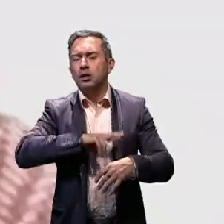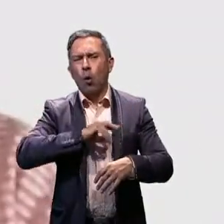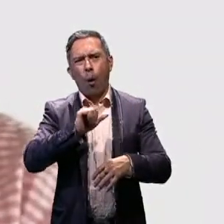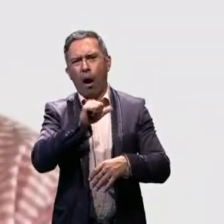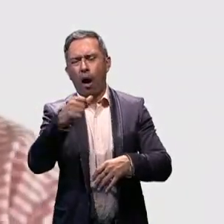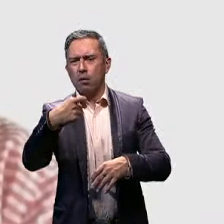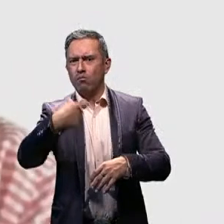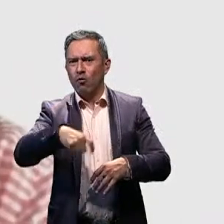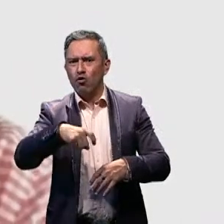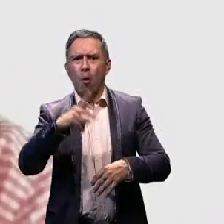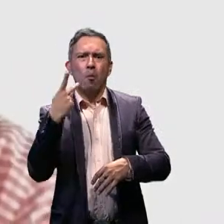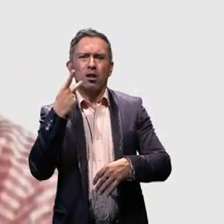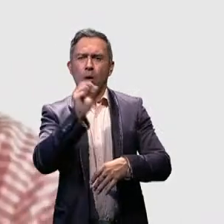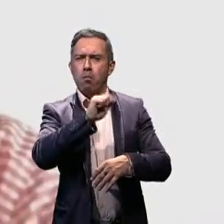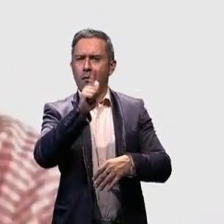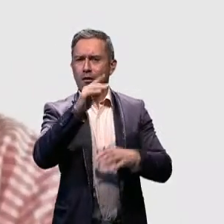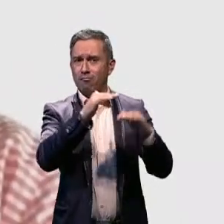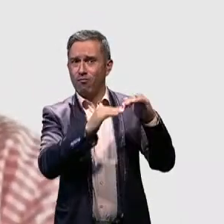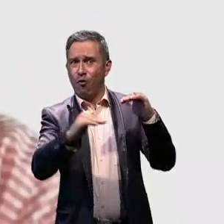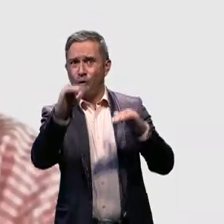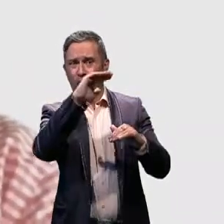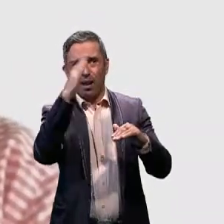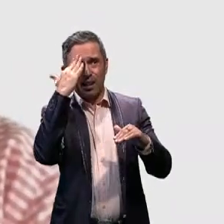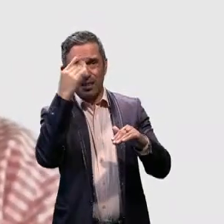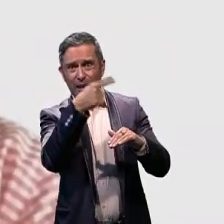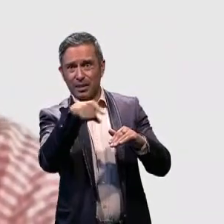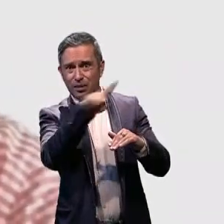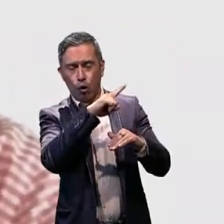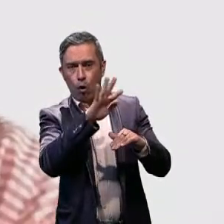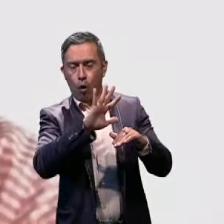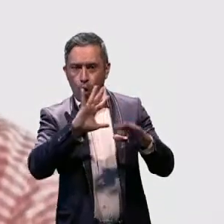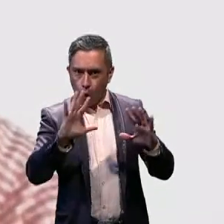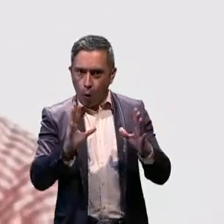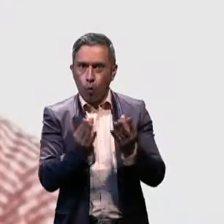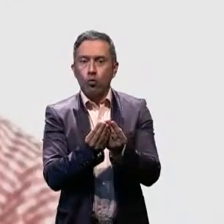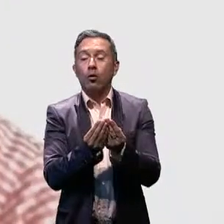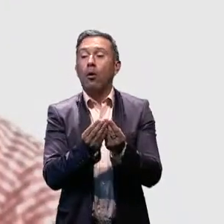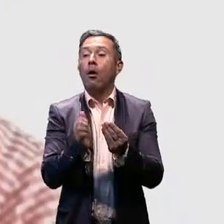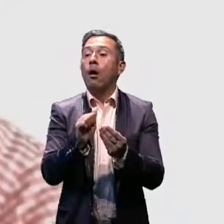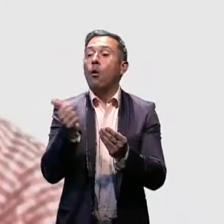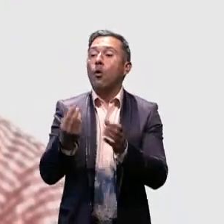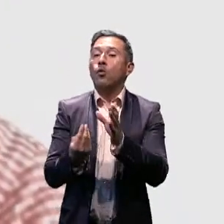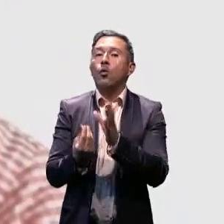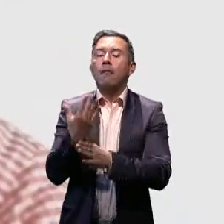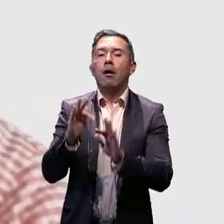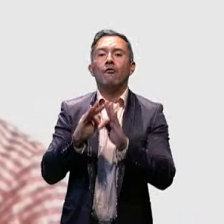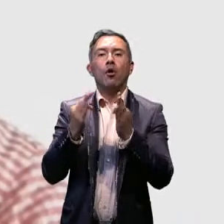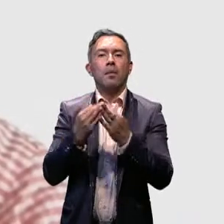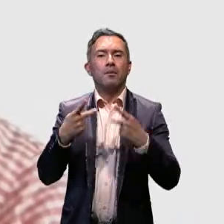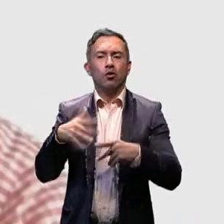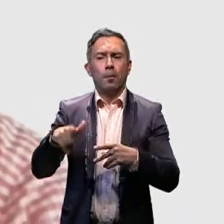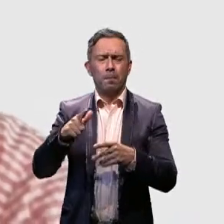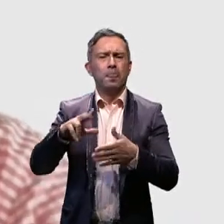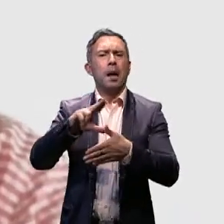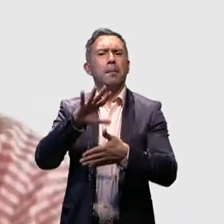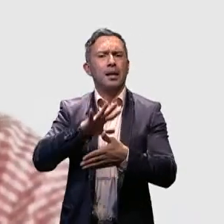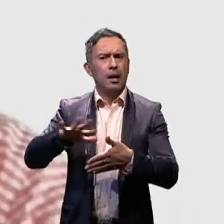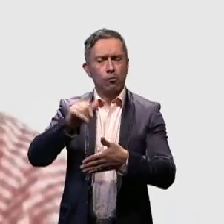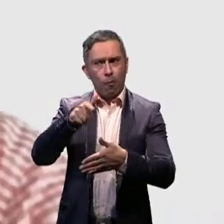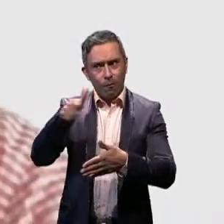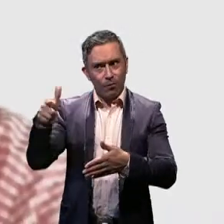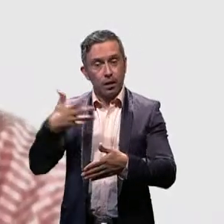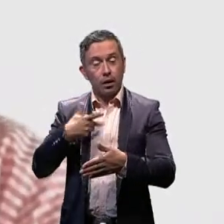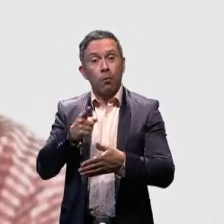conventional stakeholders or the political elites, all together, to acknowledge that there is a new society in